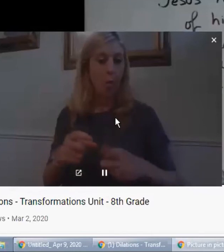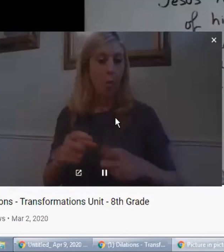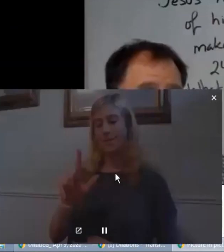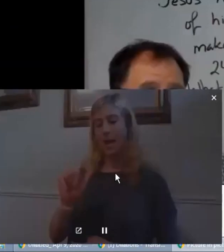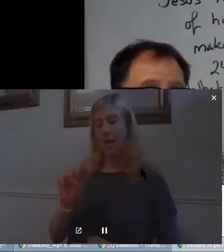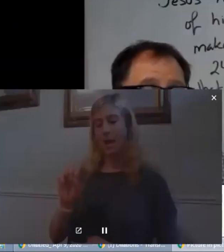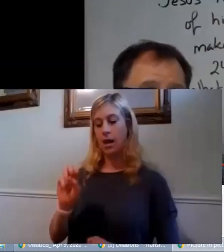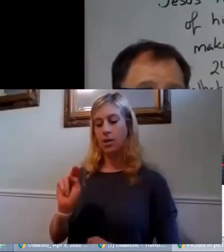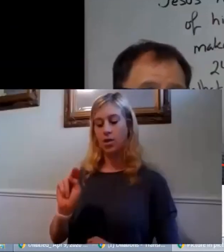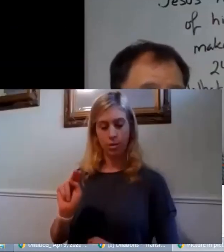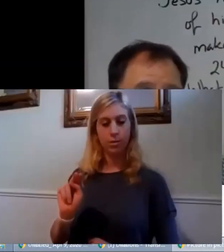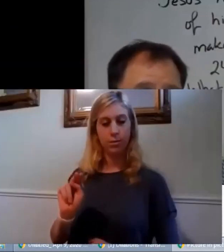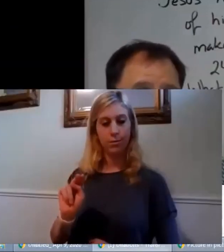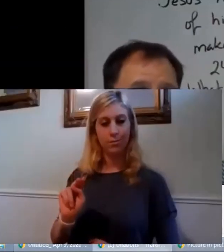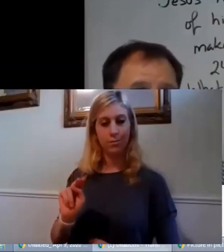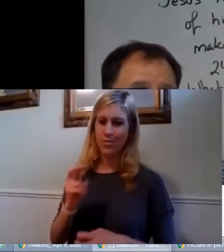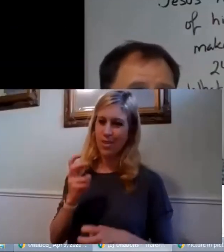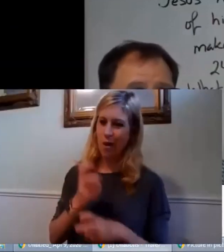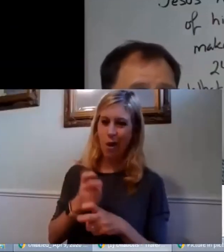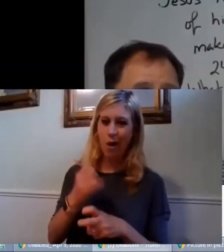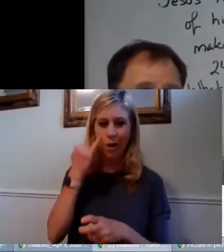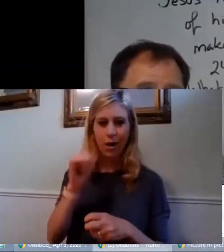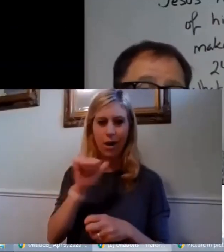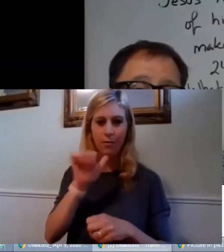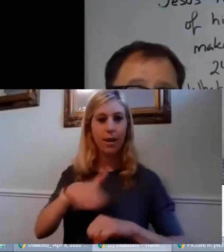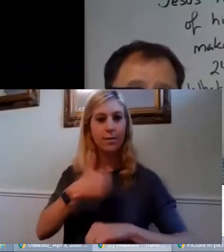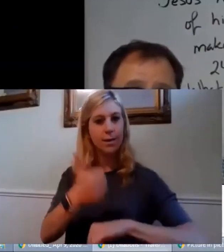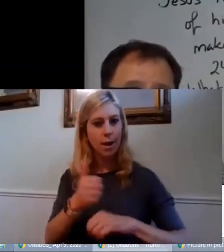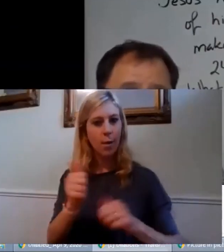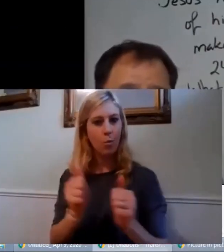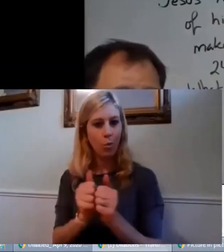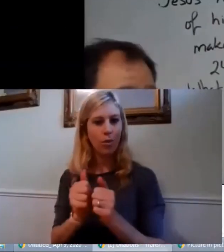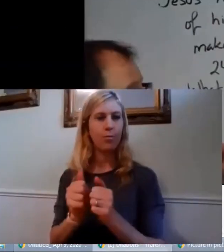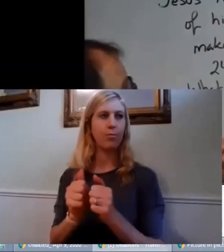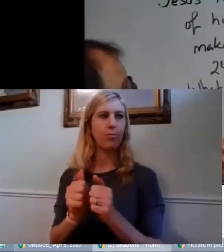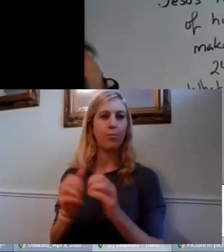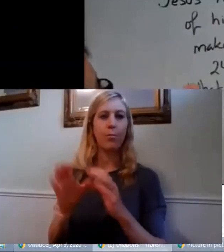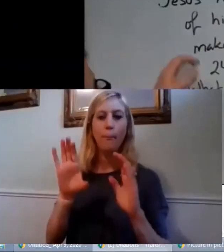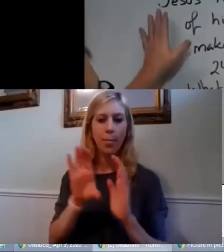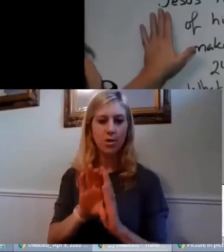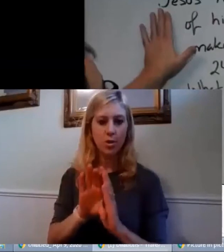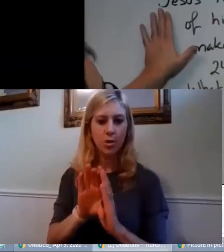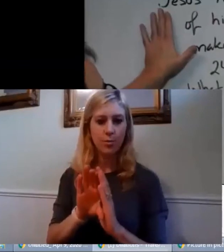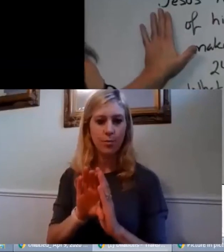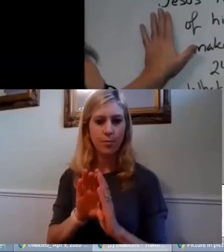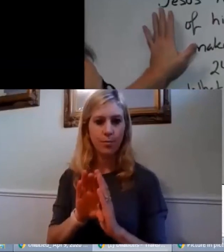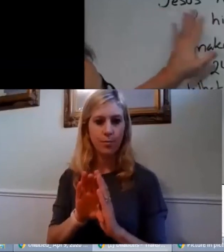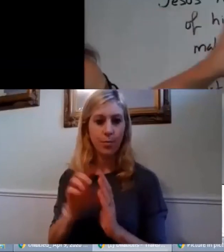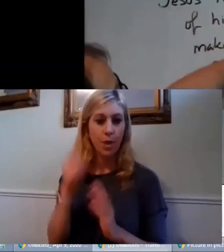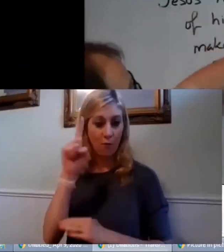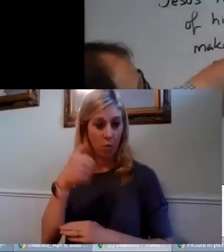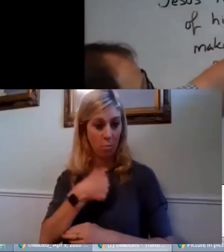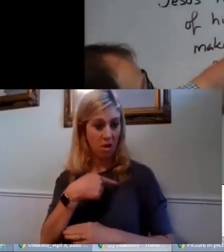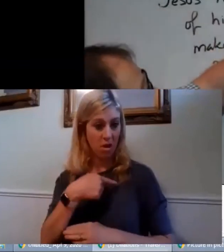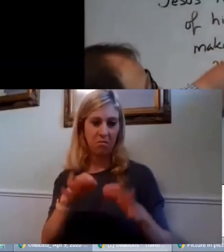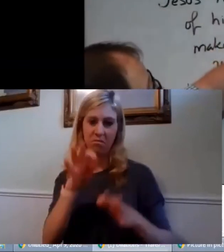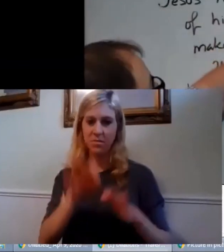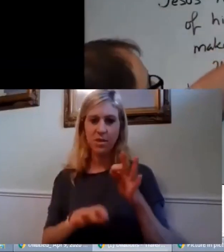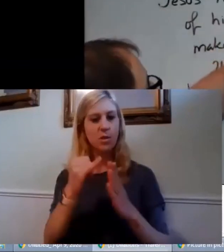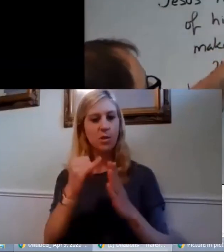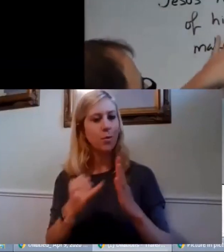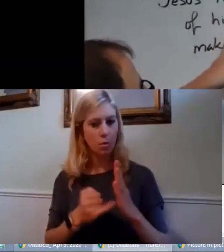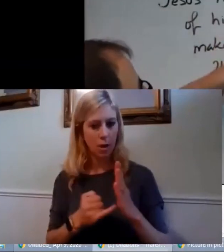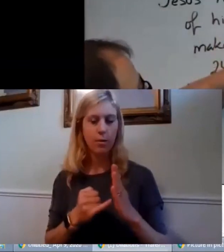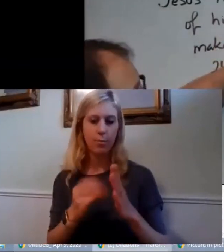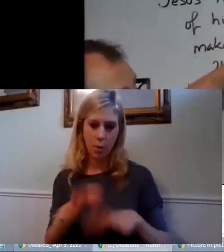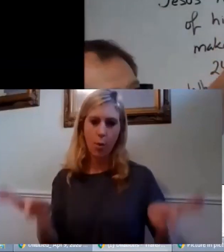picture. For me, always a simple drawing will make a big difference. So let's look at the problem that we have here. Jesus has a 4 by 6 inch